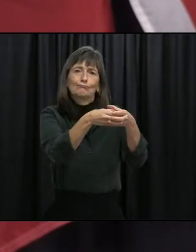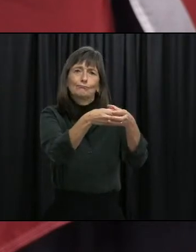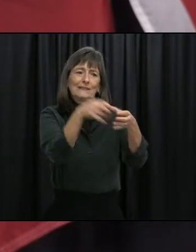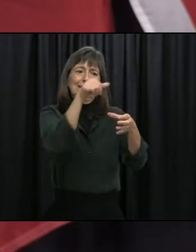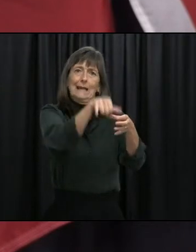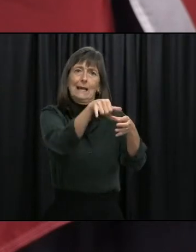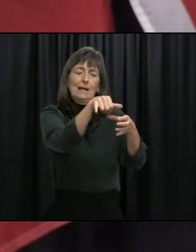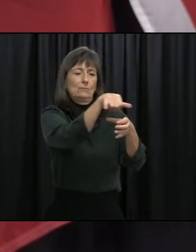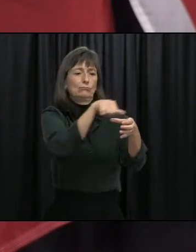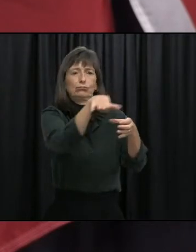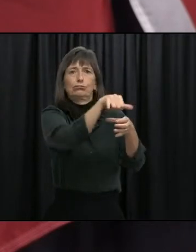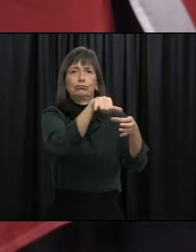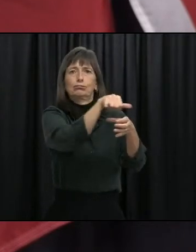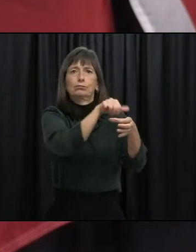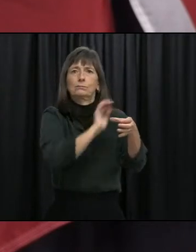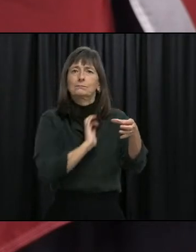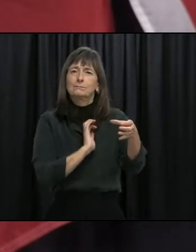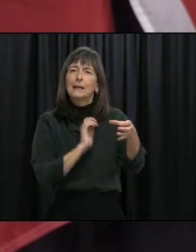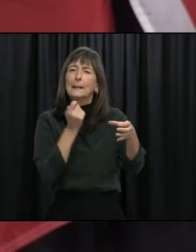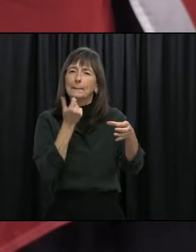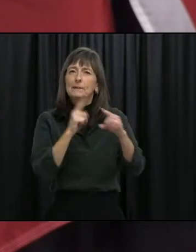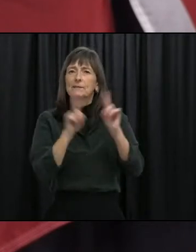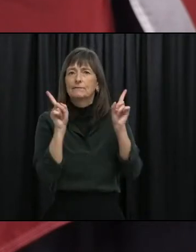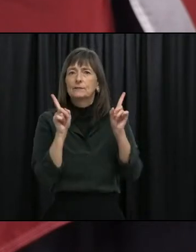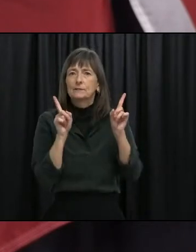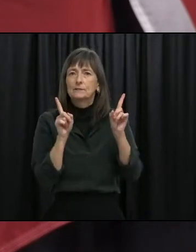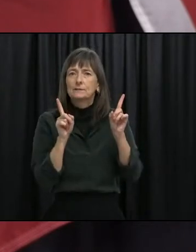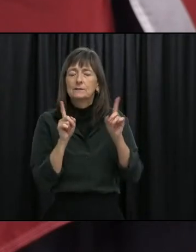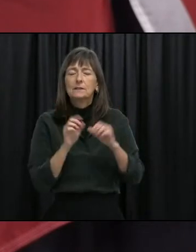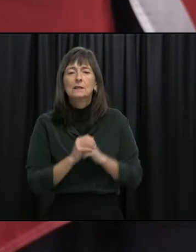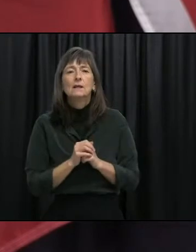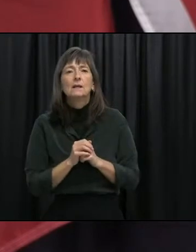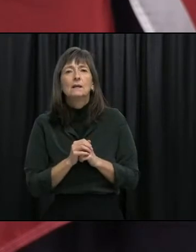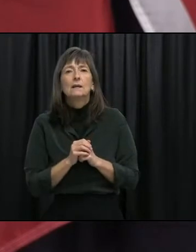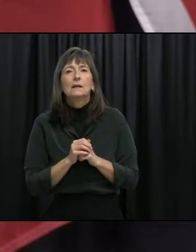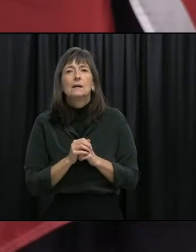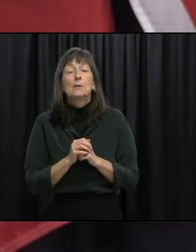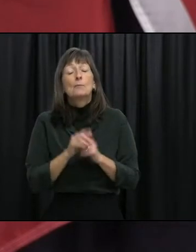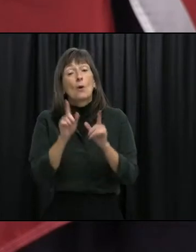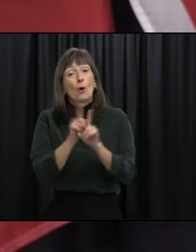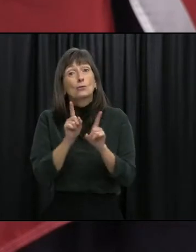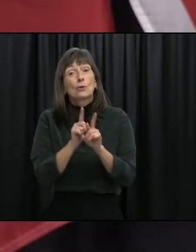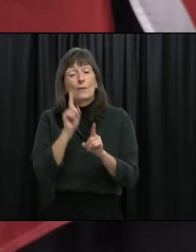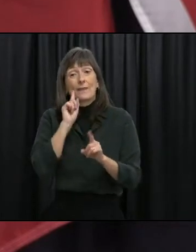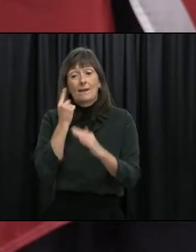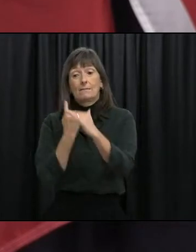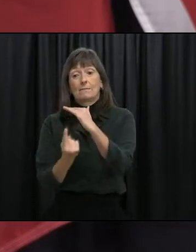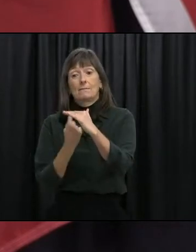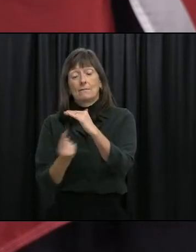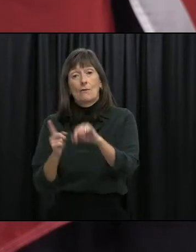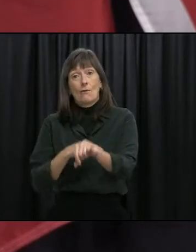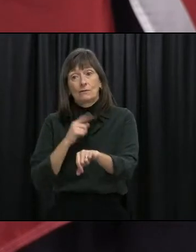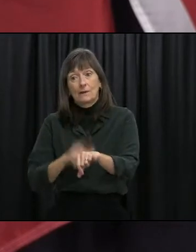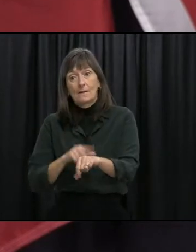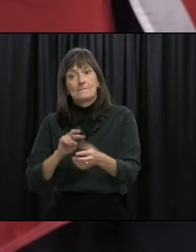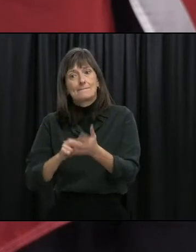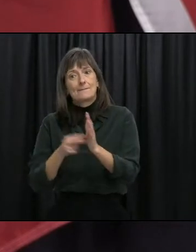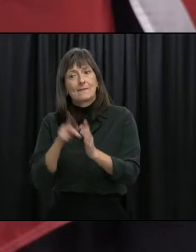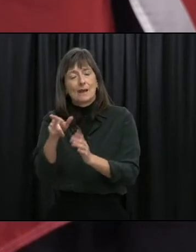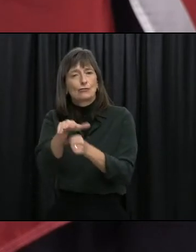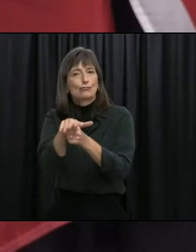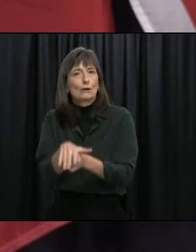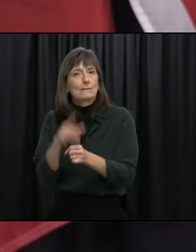work, their challenges around interactions and mental health, but also the risk